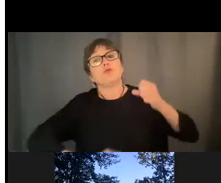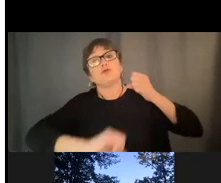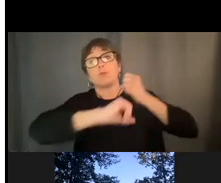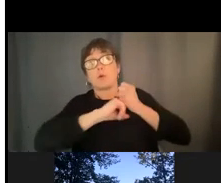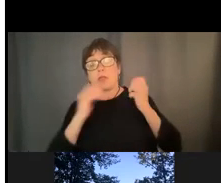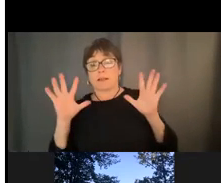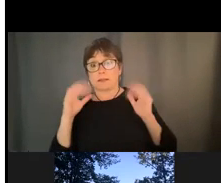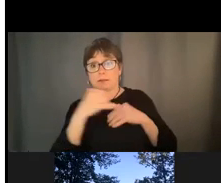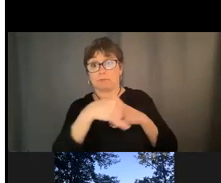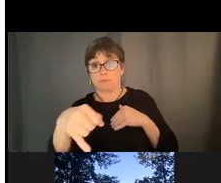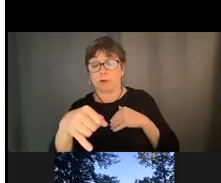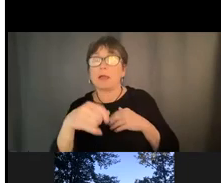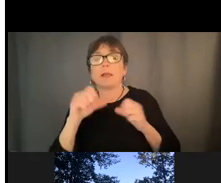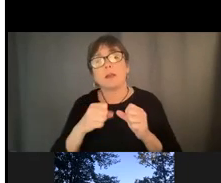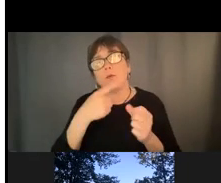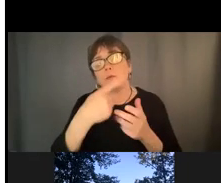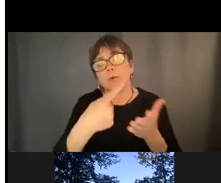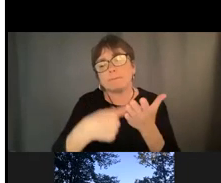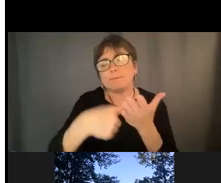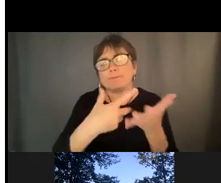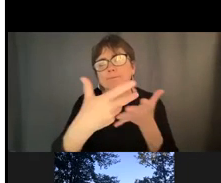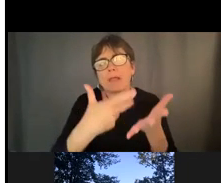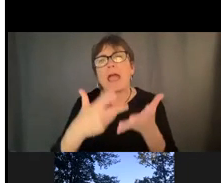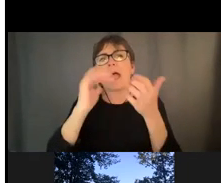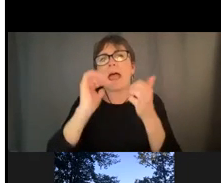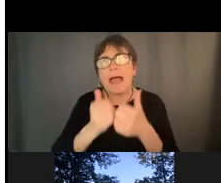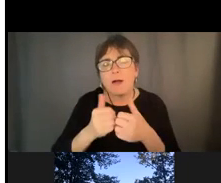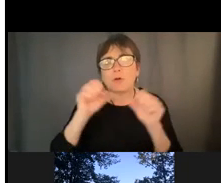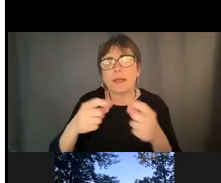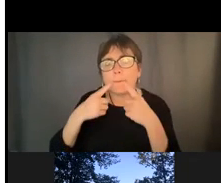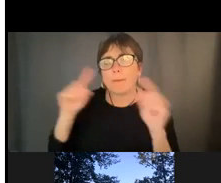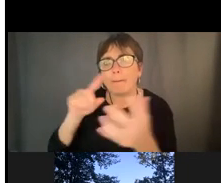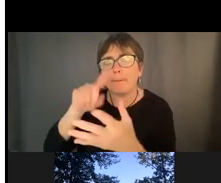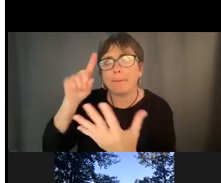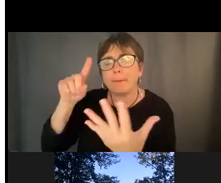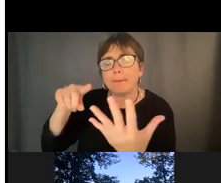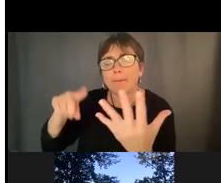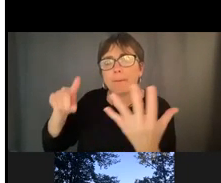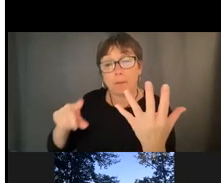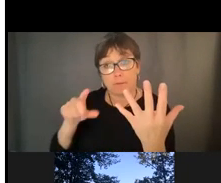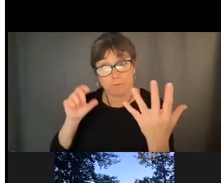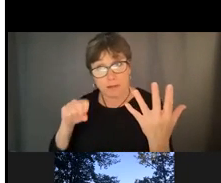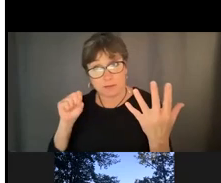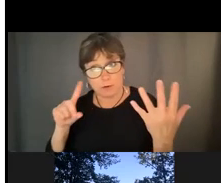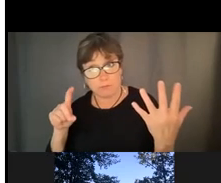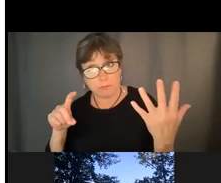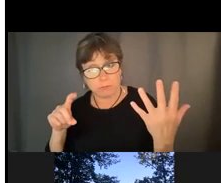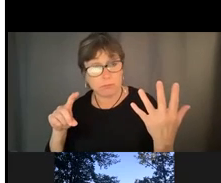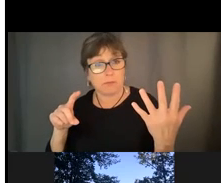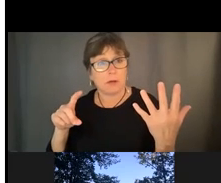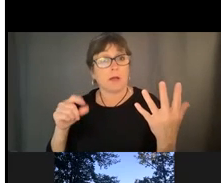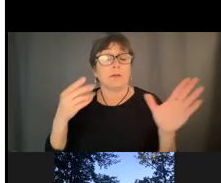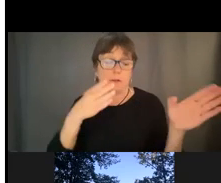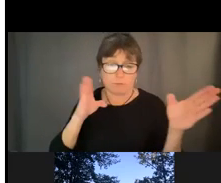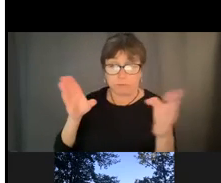about how to get something done and not whether or not it's possible? Can we shift that away? Right? Can we shift it away to being a